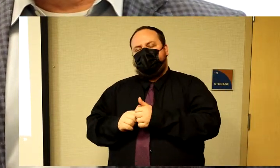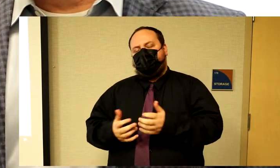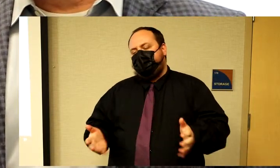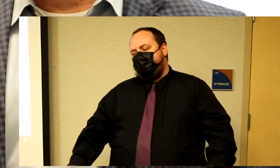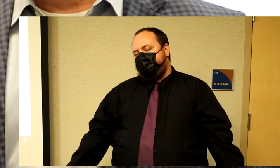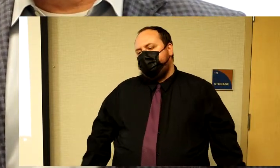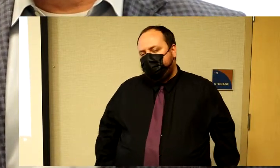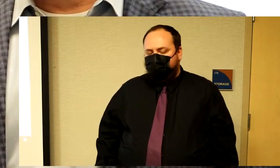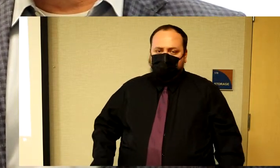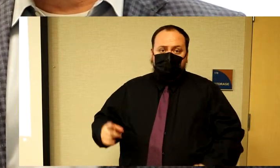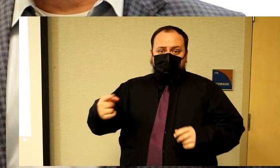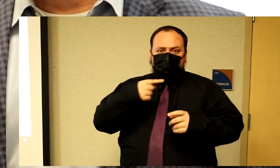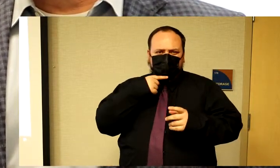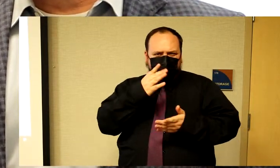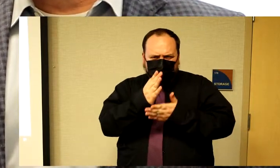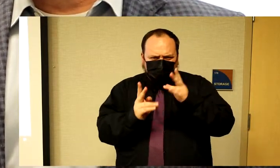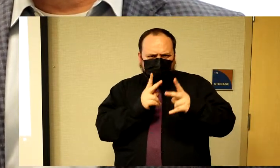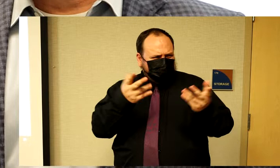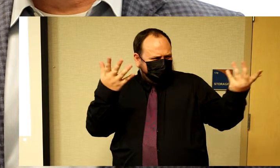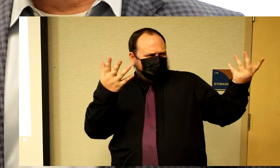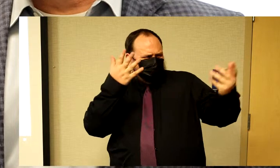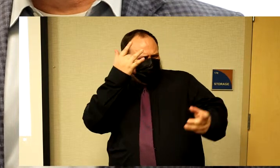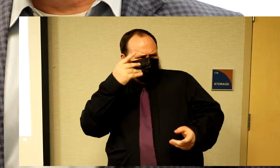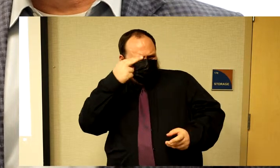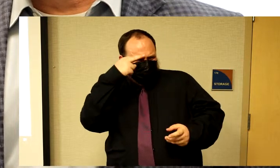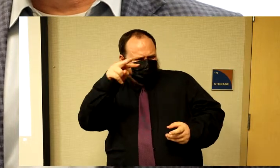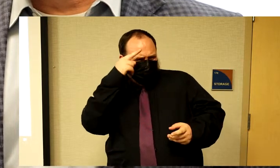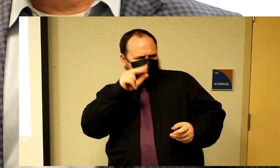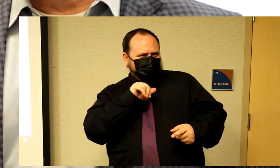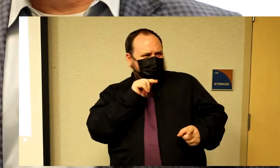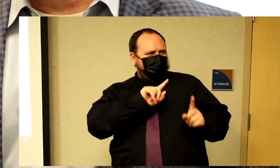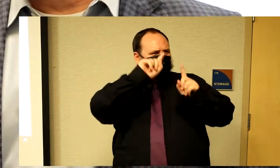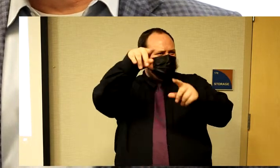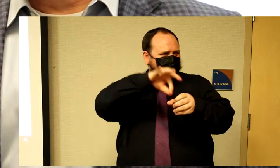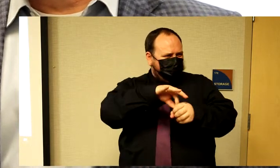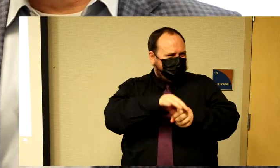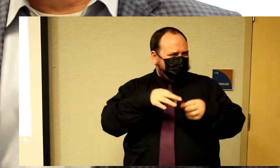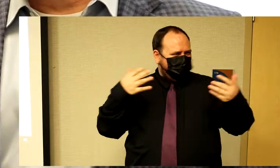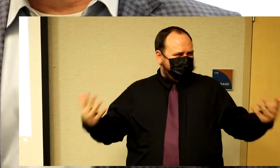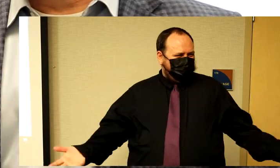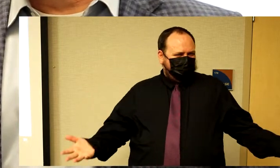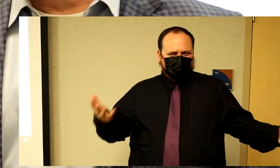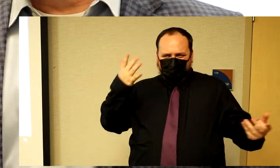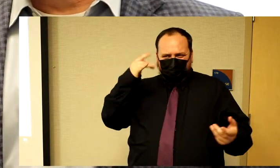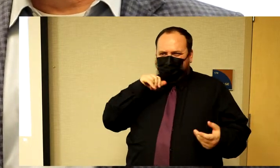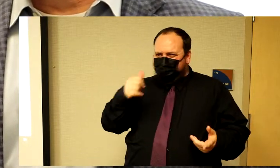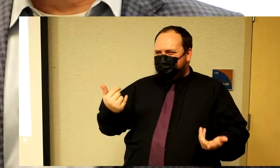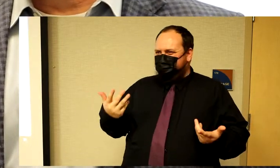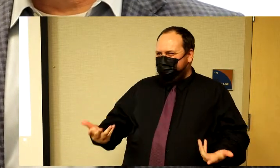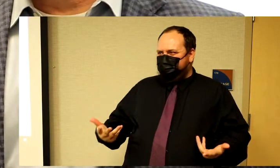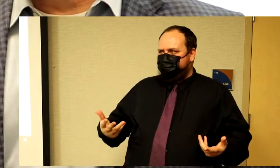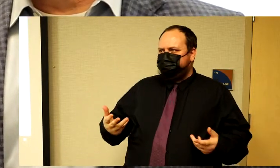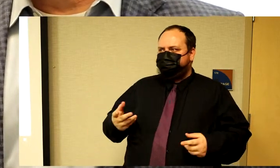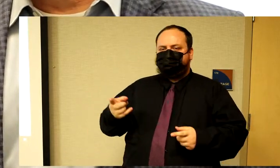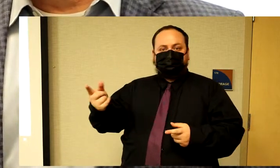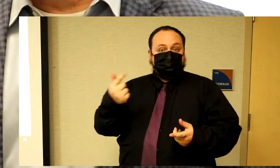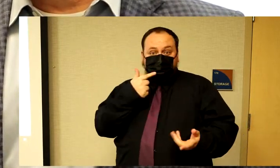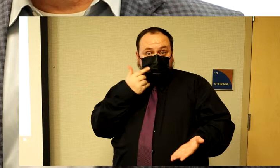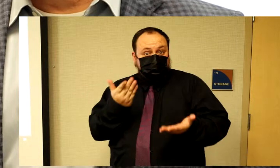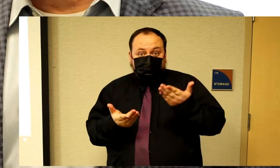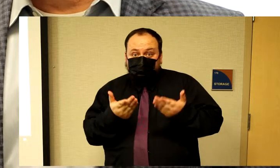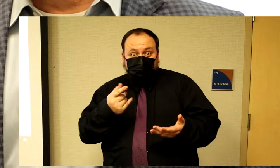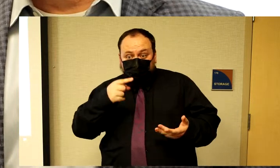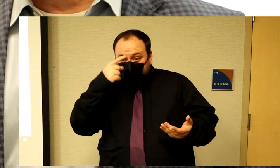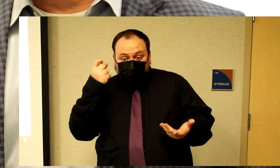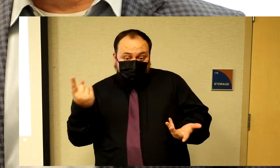Latino community get out and vote? Why is the propensity so low? Well, it might be that they don't